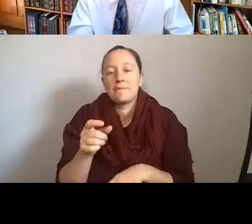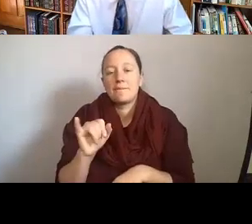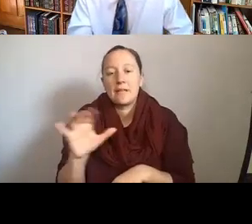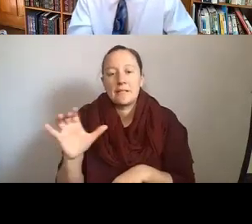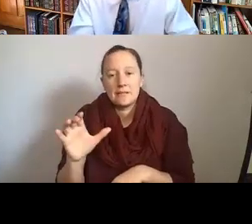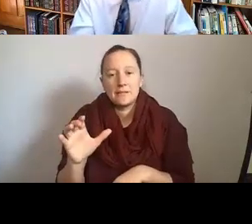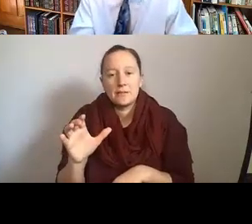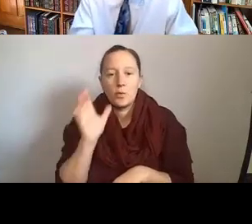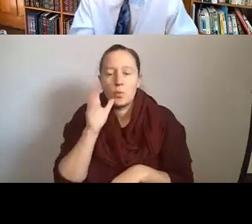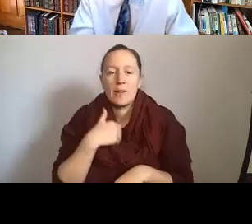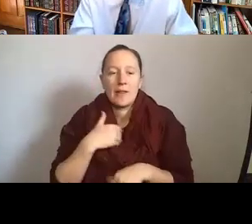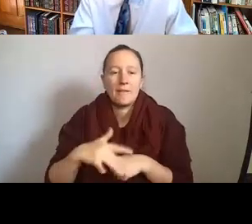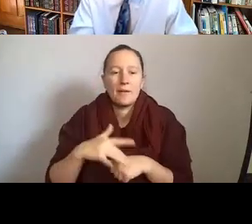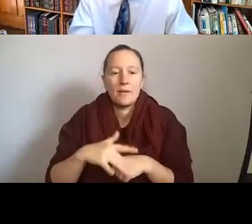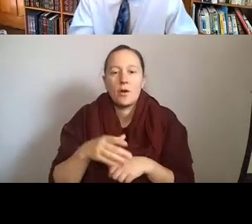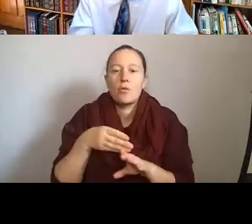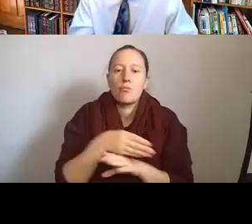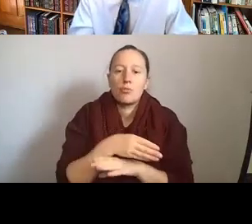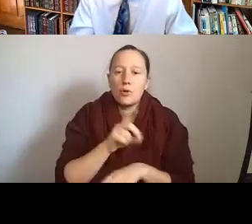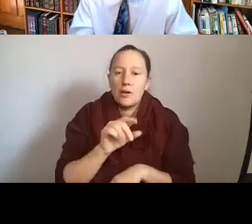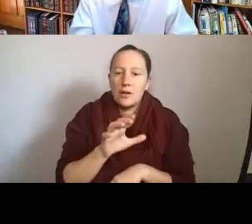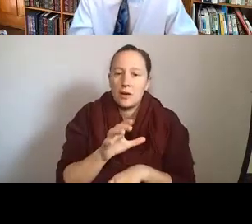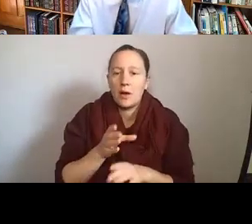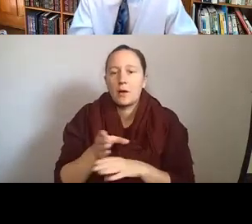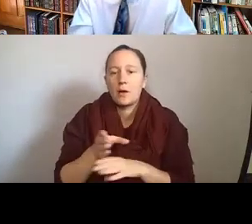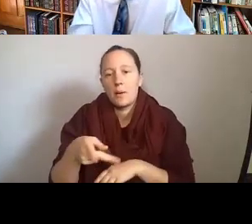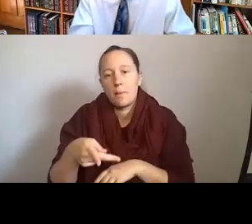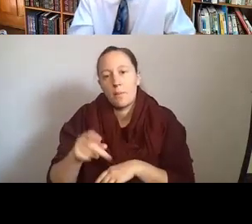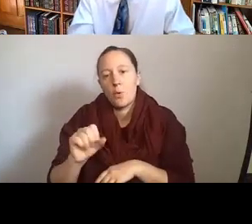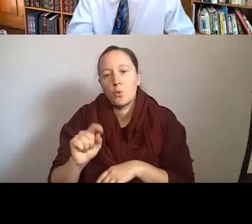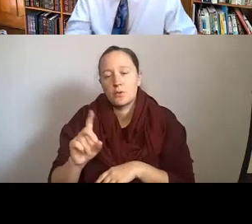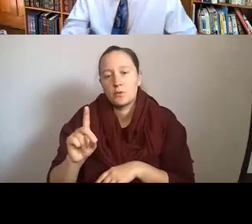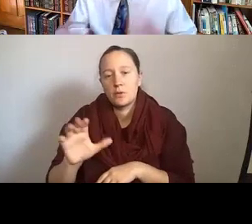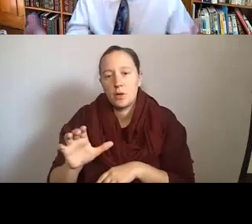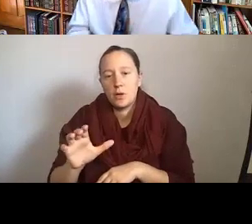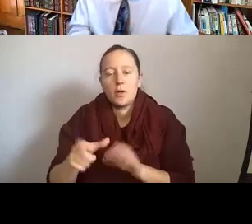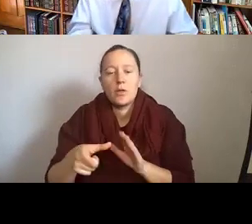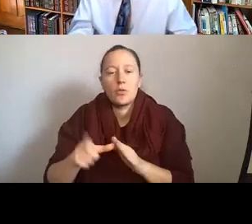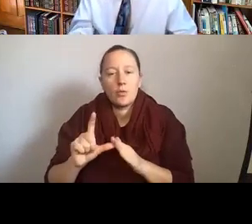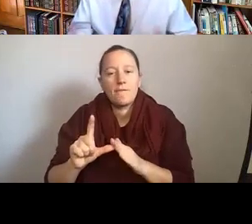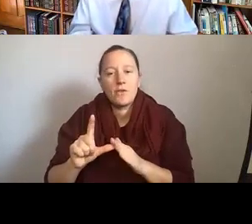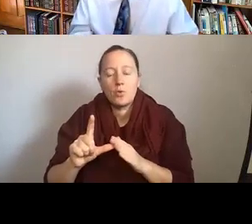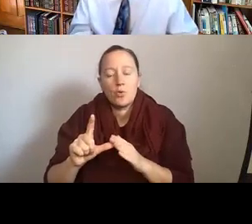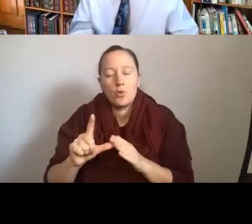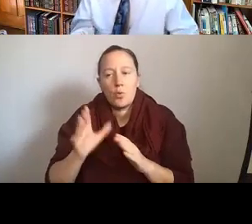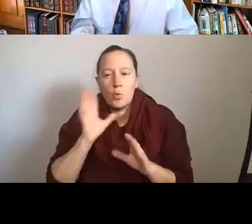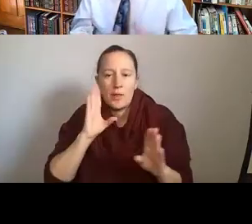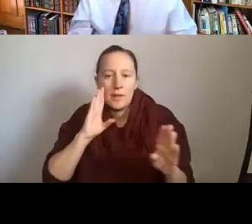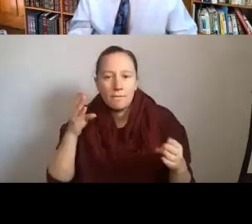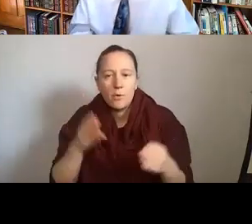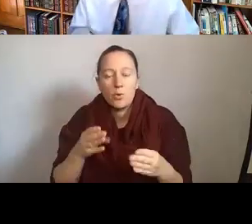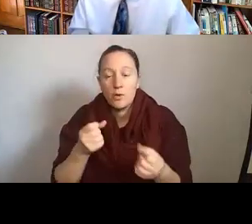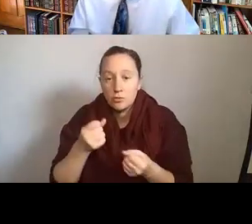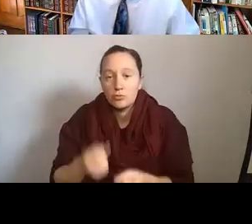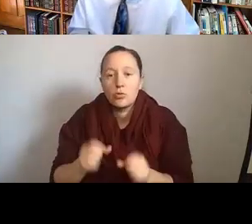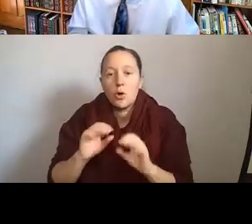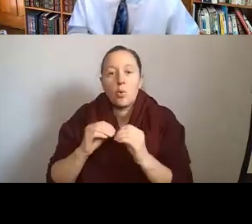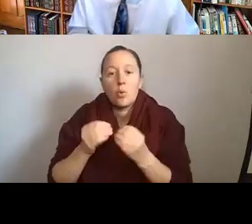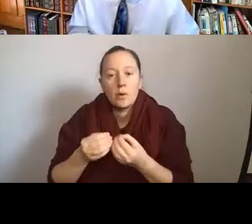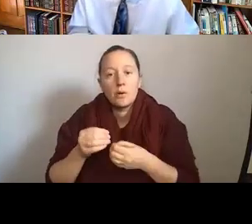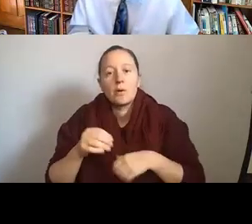to support pre-docs and postdocs. And the review really focuses more on, is this a strong institution? Is